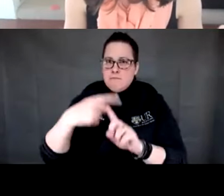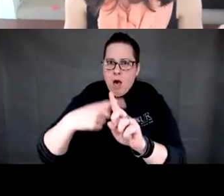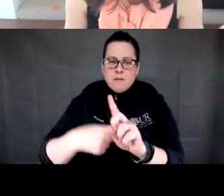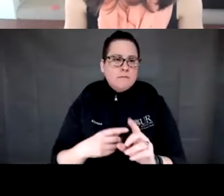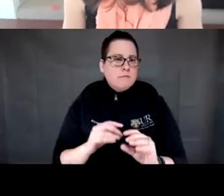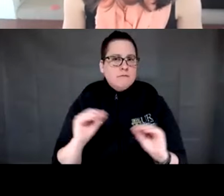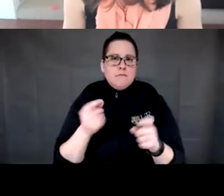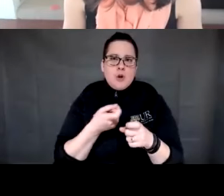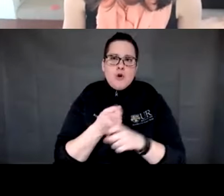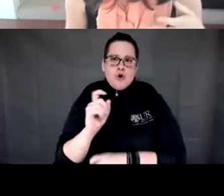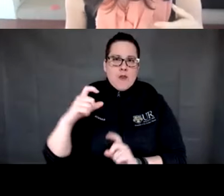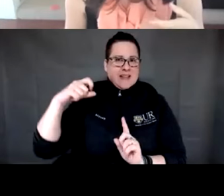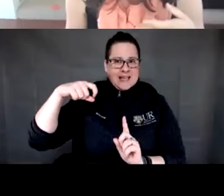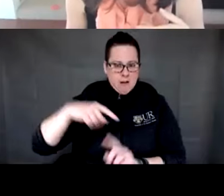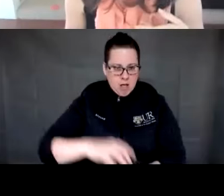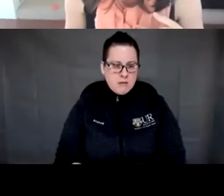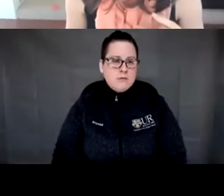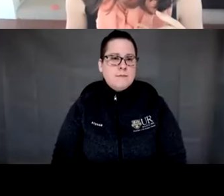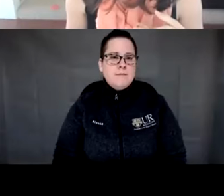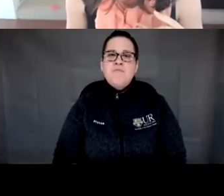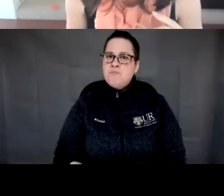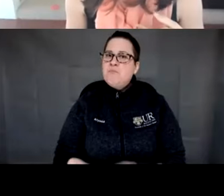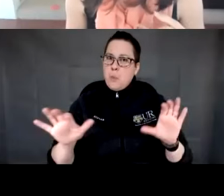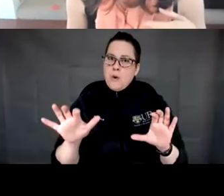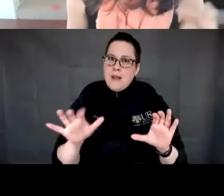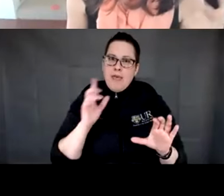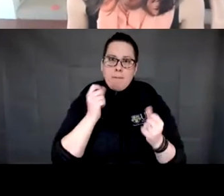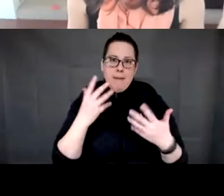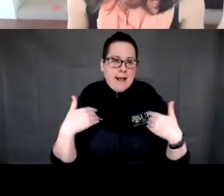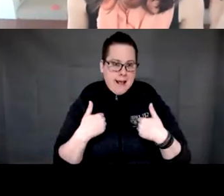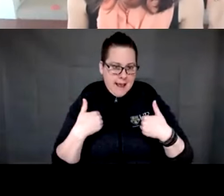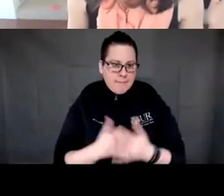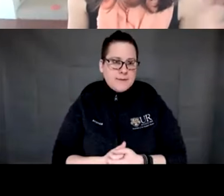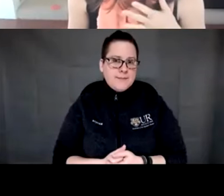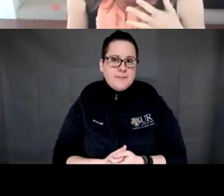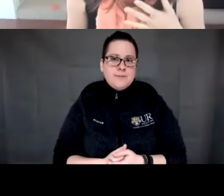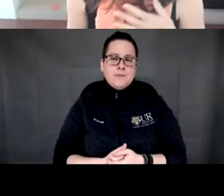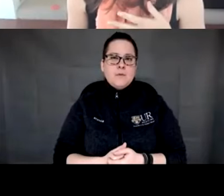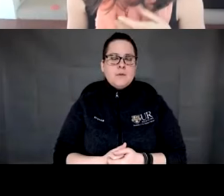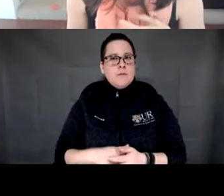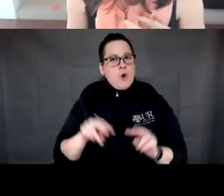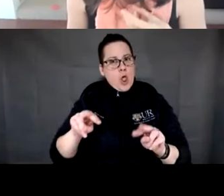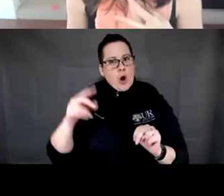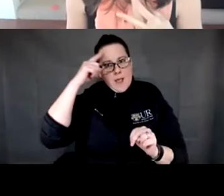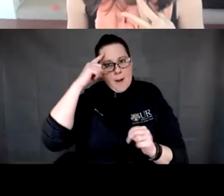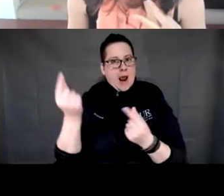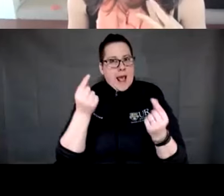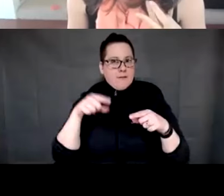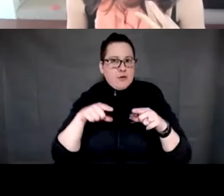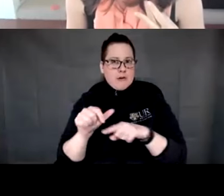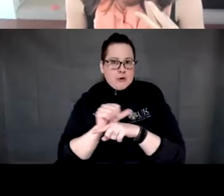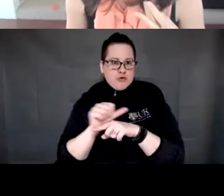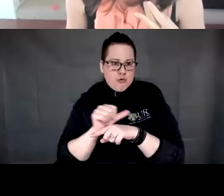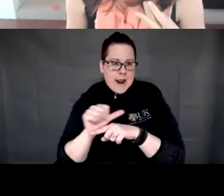signal quality. So we did this with a number of animals. We looked at we tracked their brain activity all through this training period,